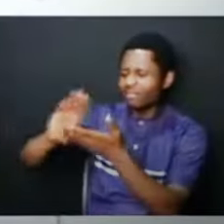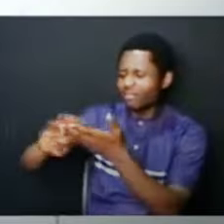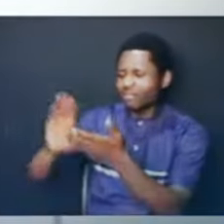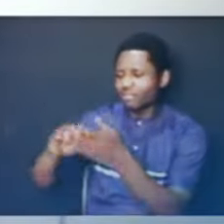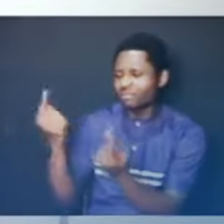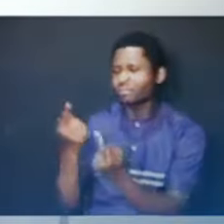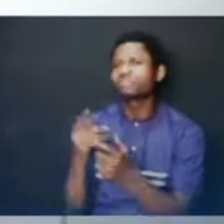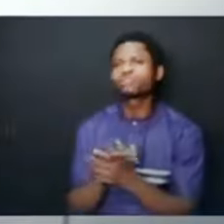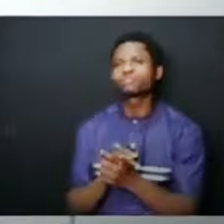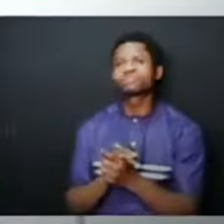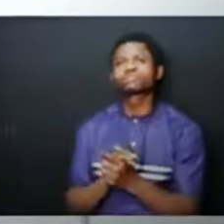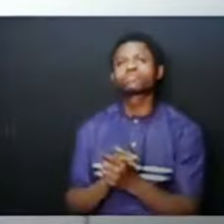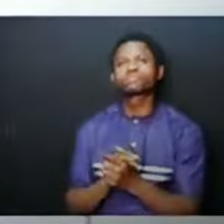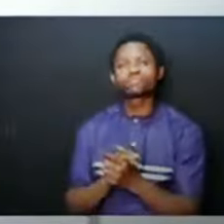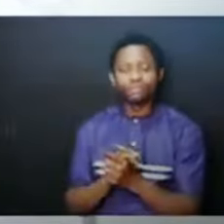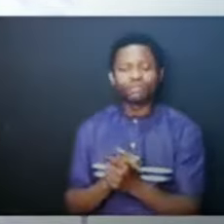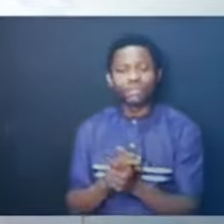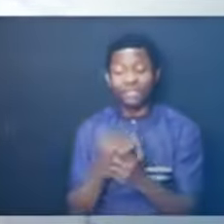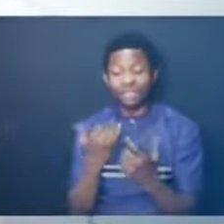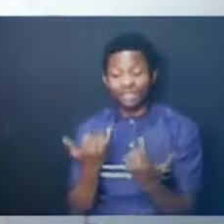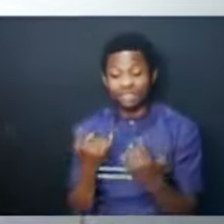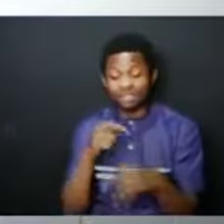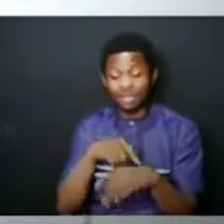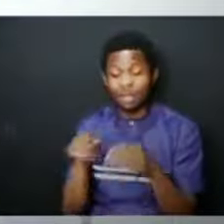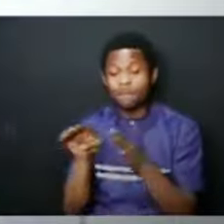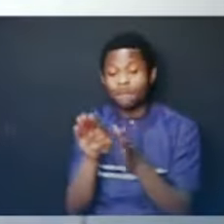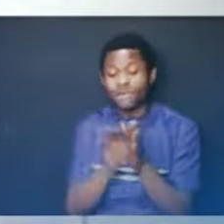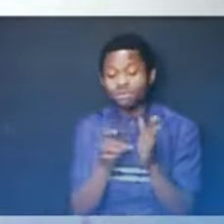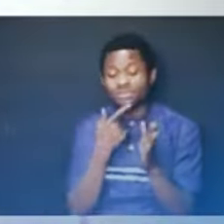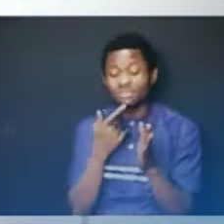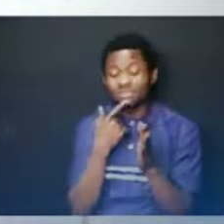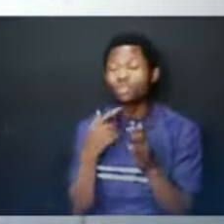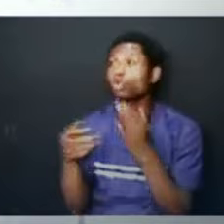put Saul into deep sleep.